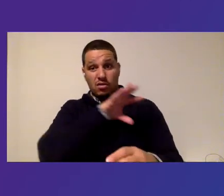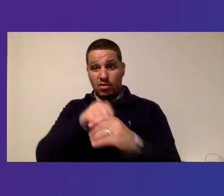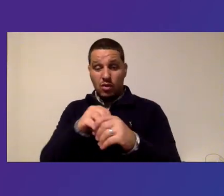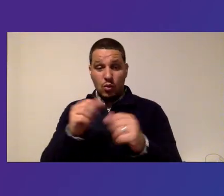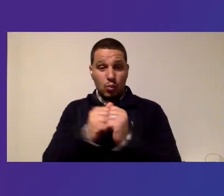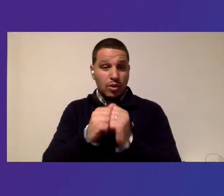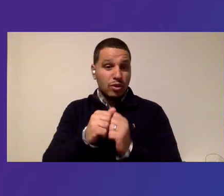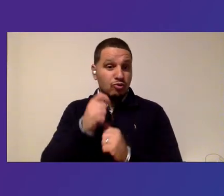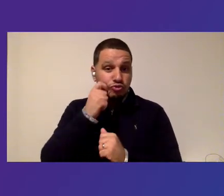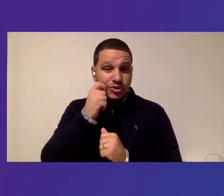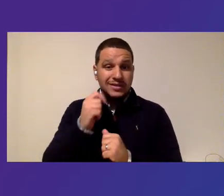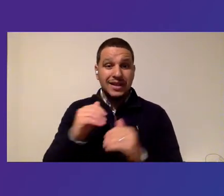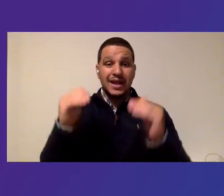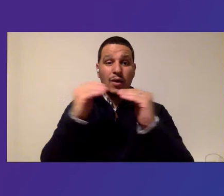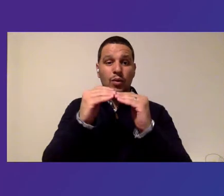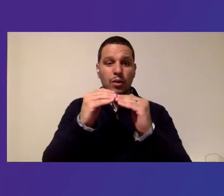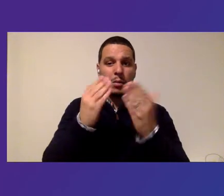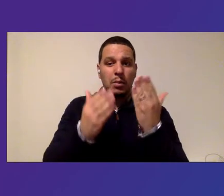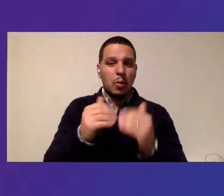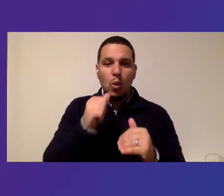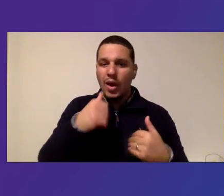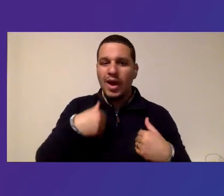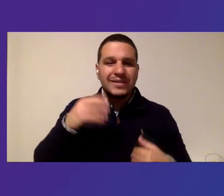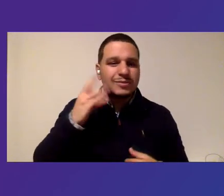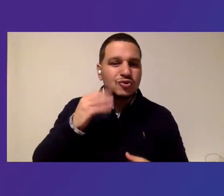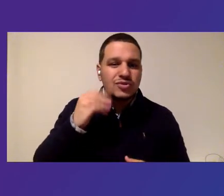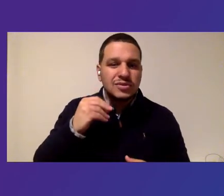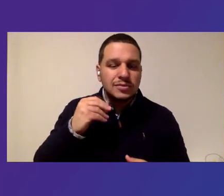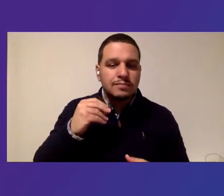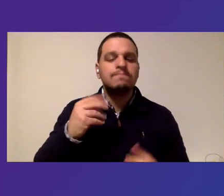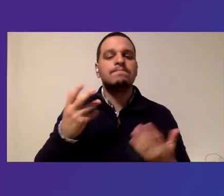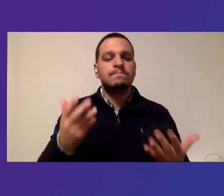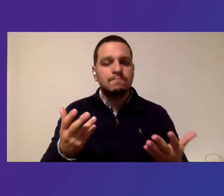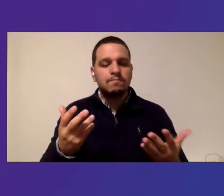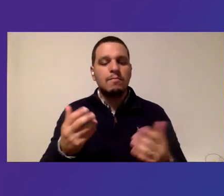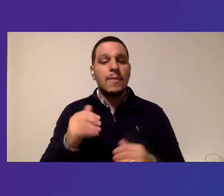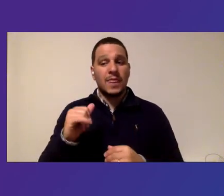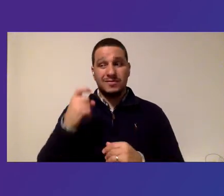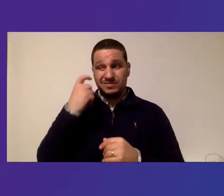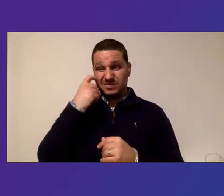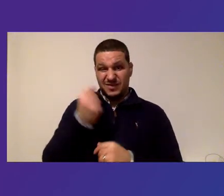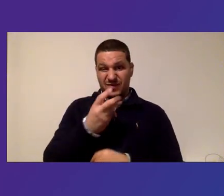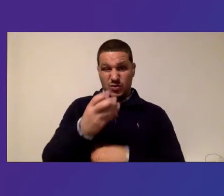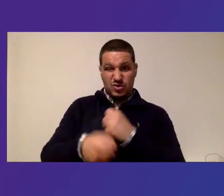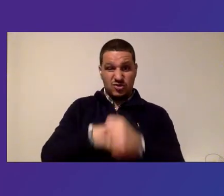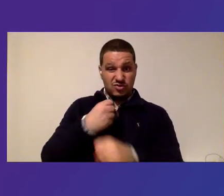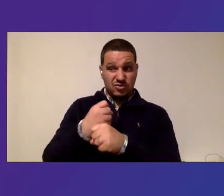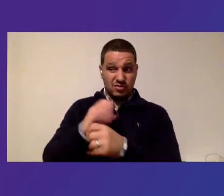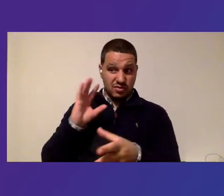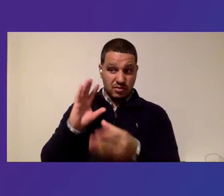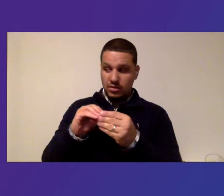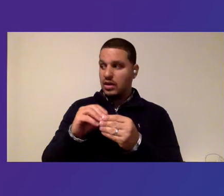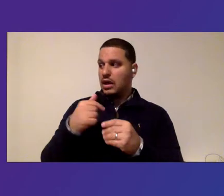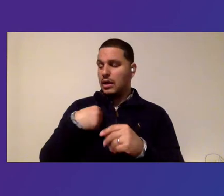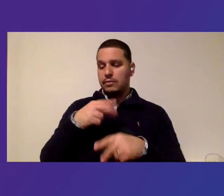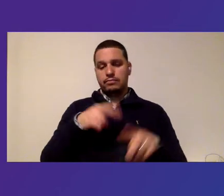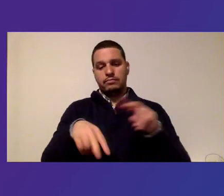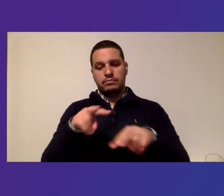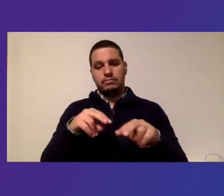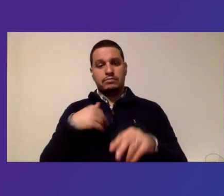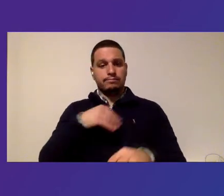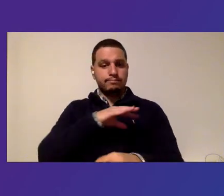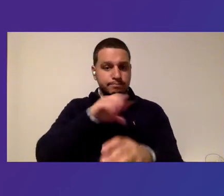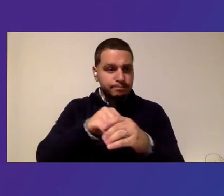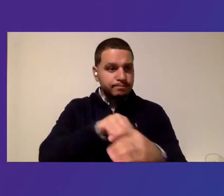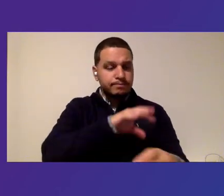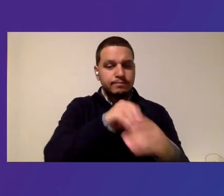equity, but maybe didn't have experience doing that. Over the past several years, I have observed and participated